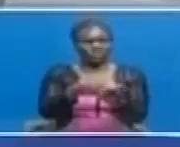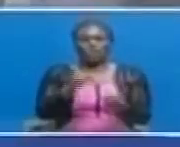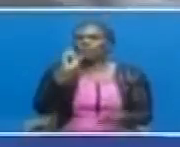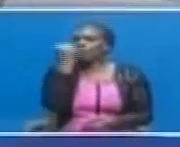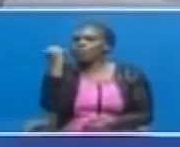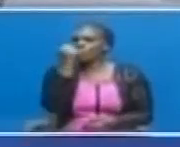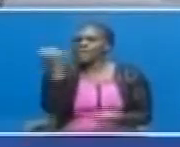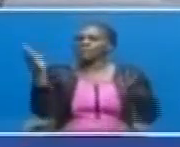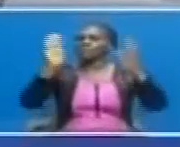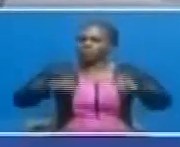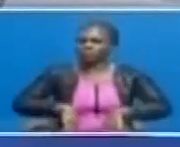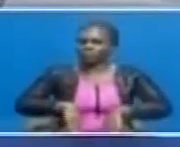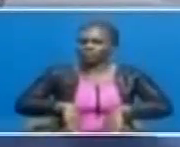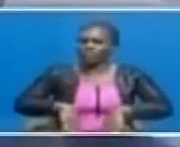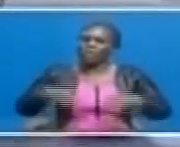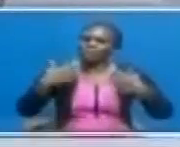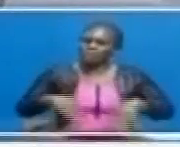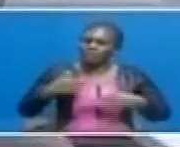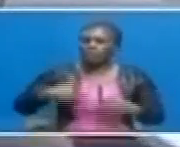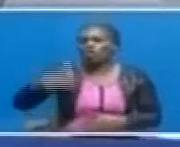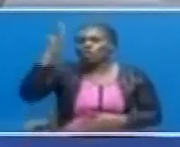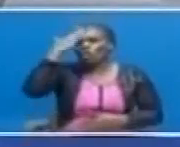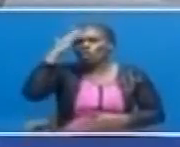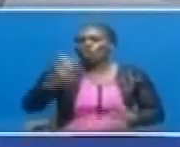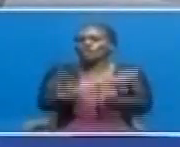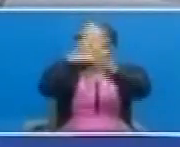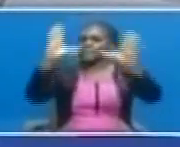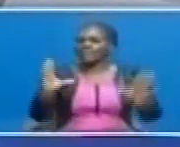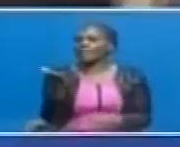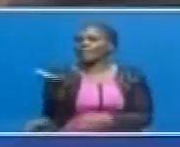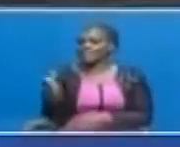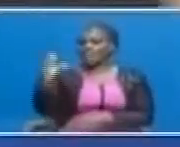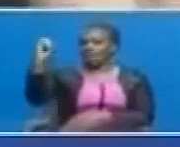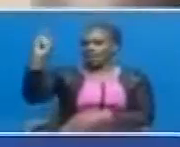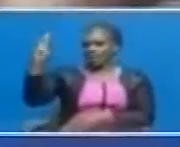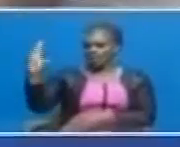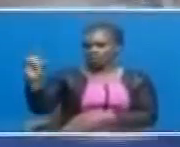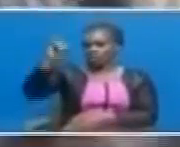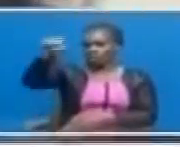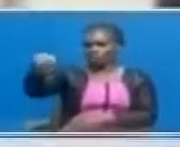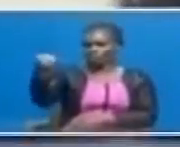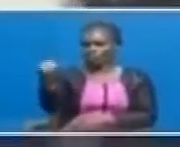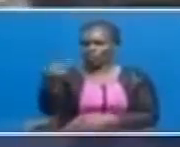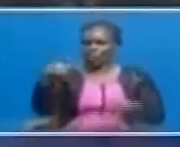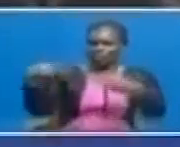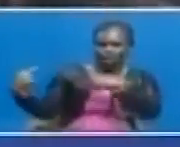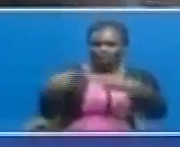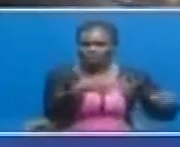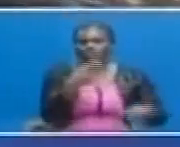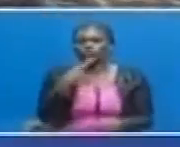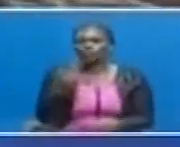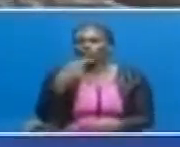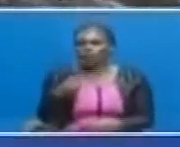known to code that do belong to that party? Jubilee taking the war on sugar right to the source, touring Bungoma and Busia